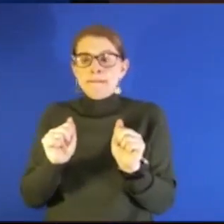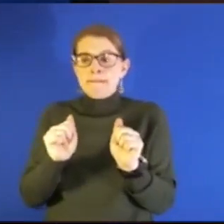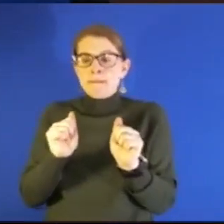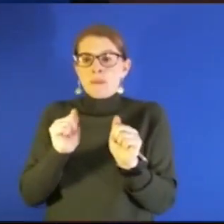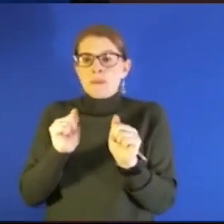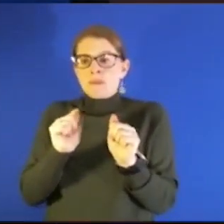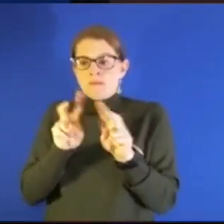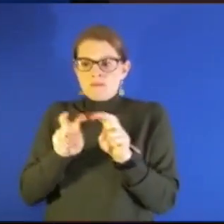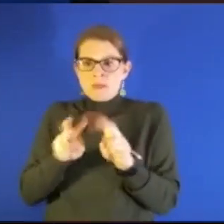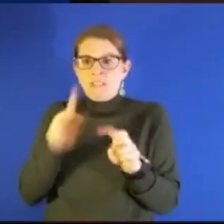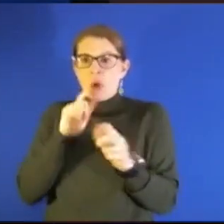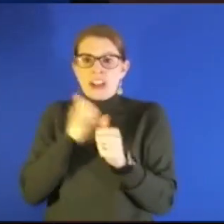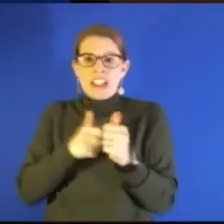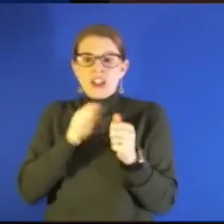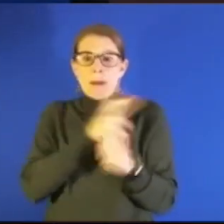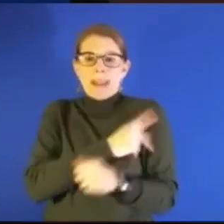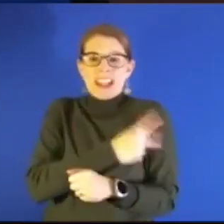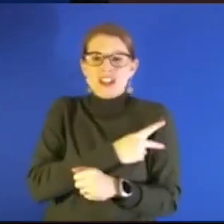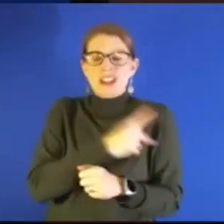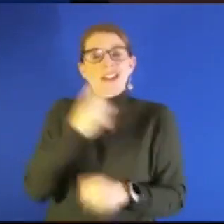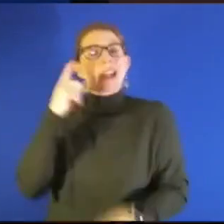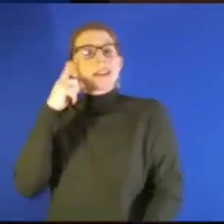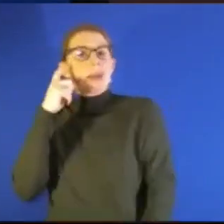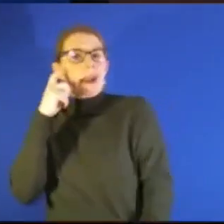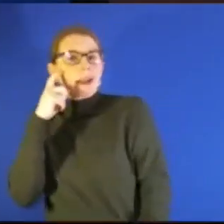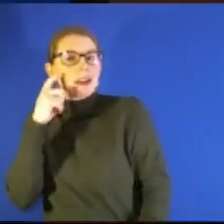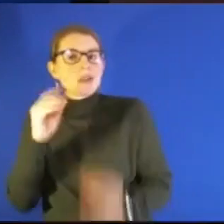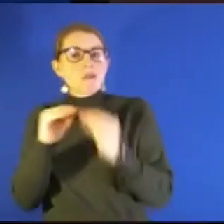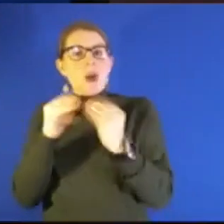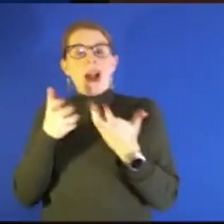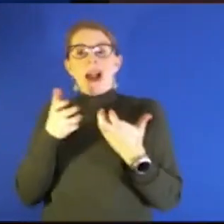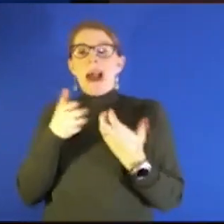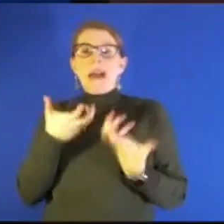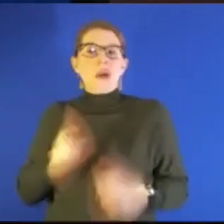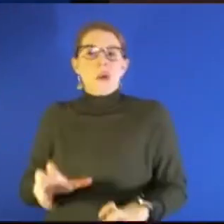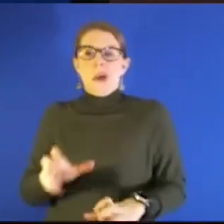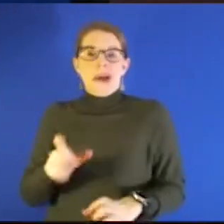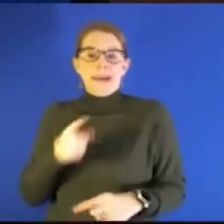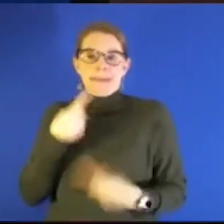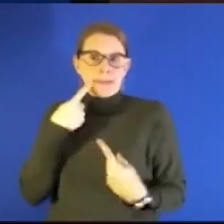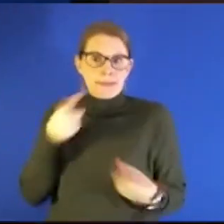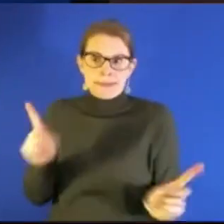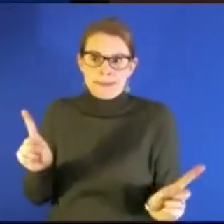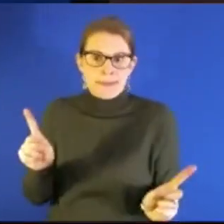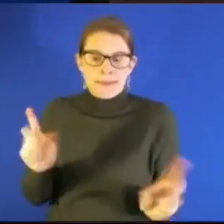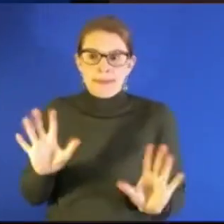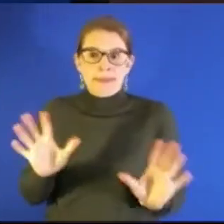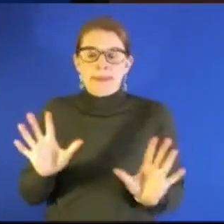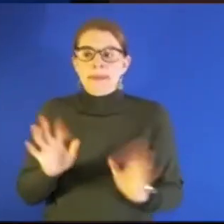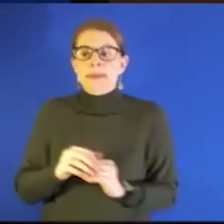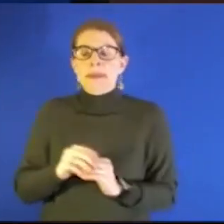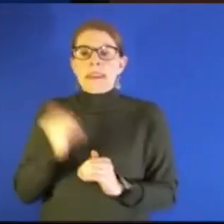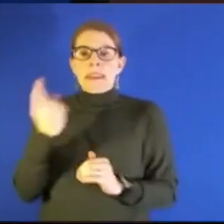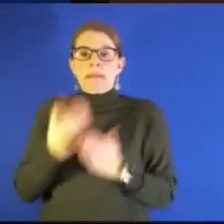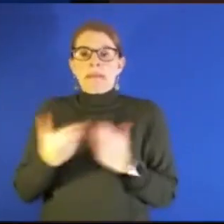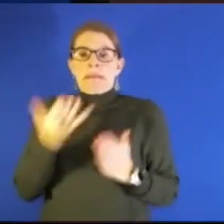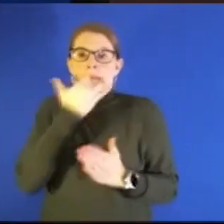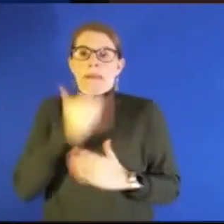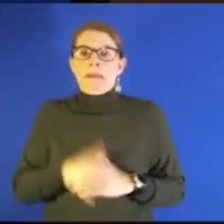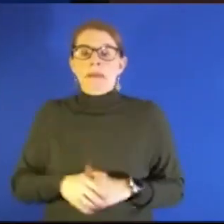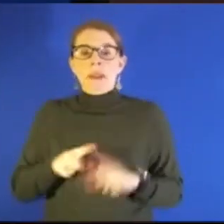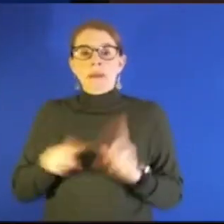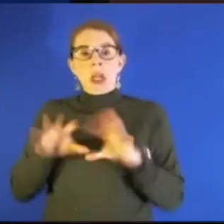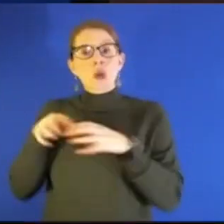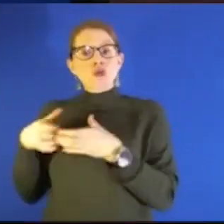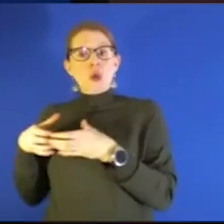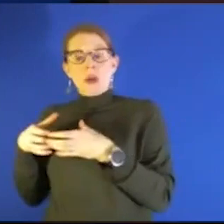So it's a little bit of speculation, and so I don't want to misrepresent how much I know here. But there is a group that seems to have a little shorter